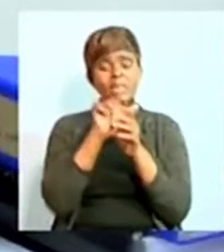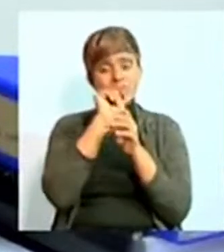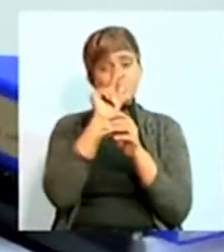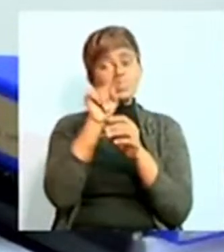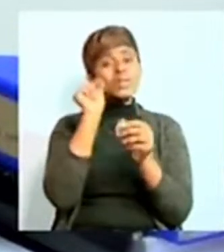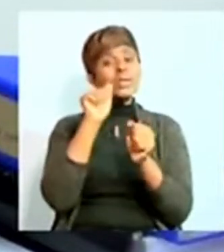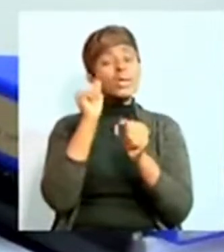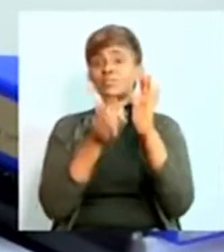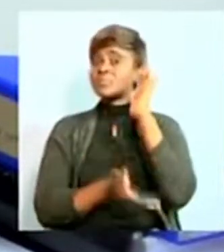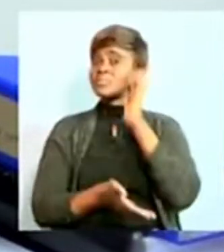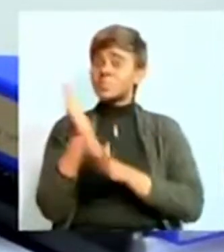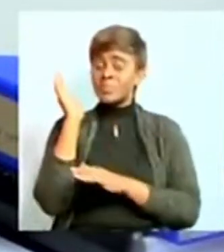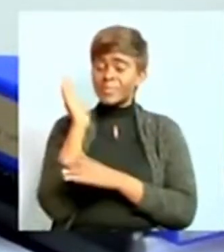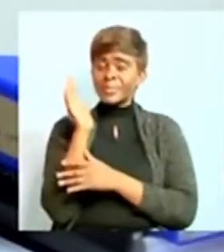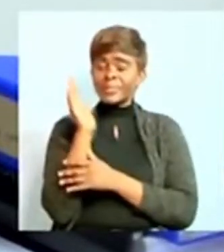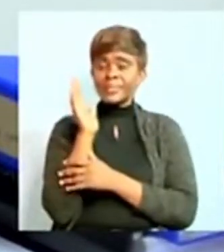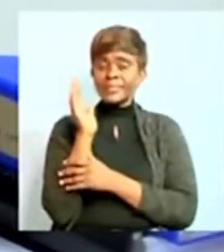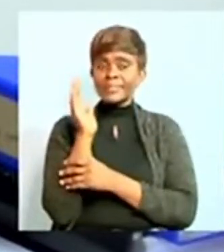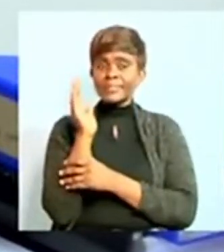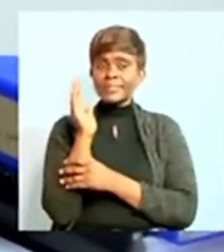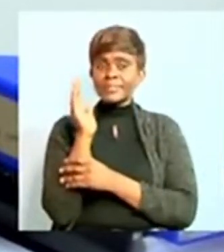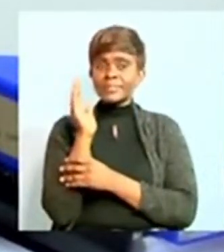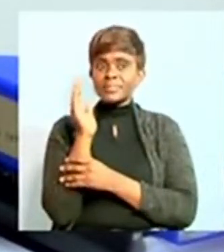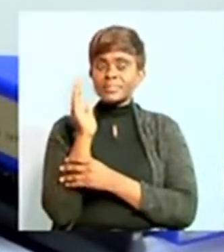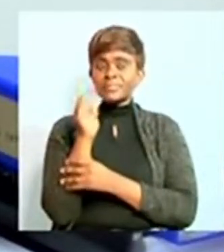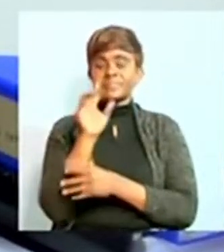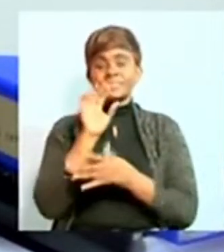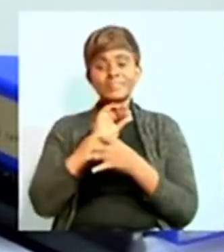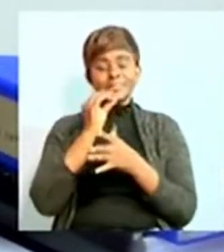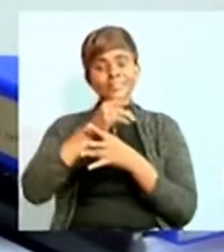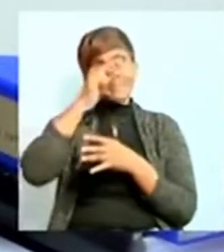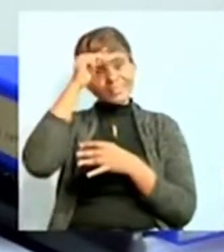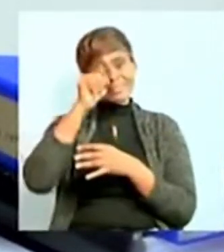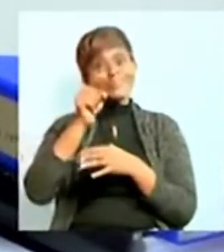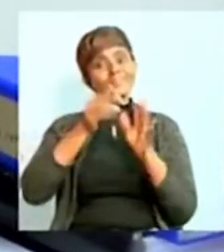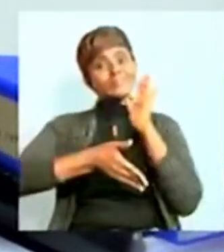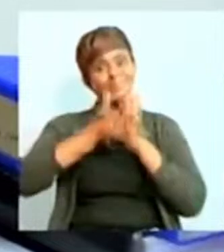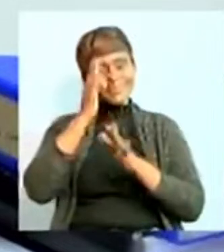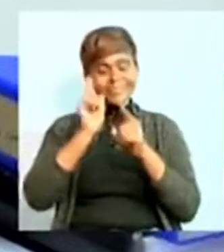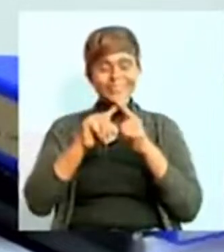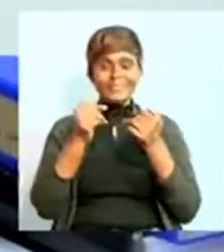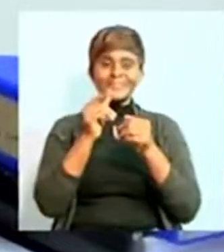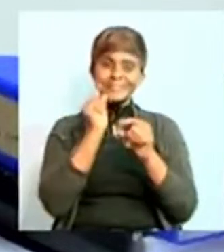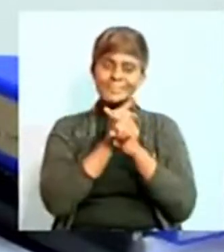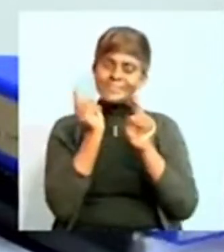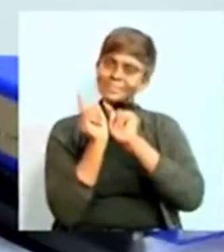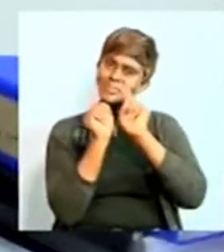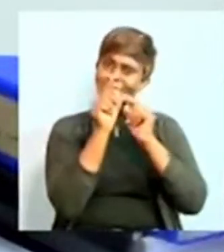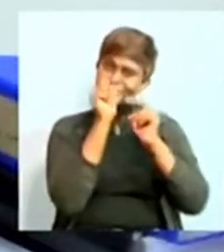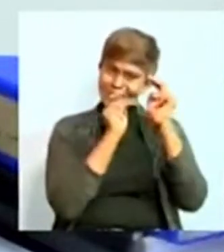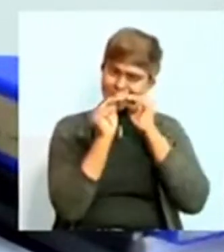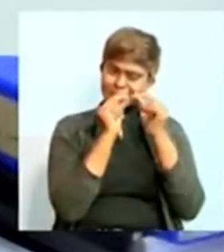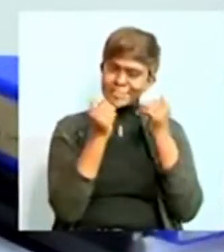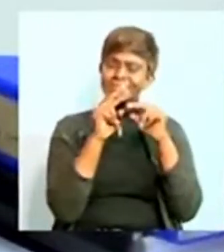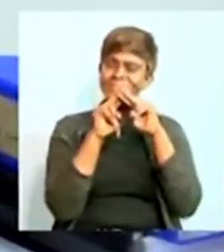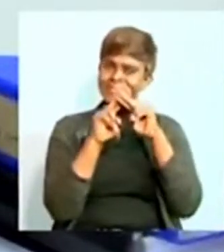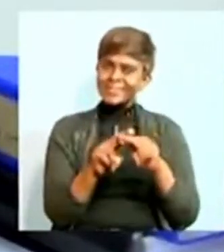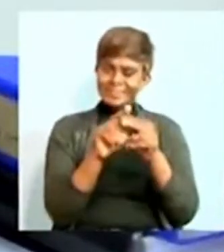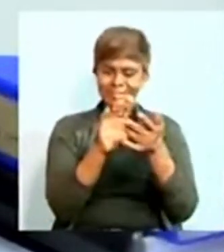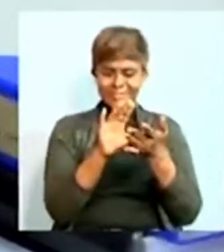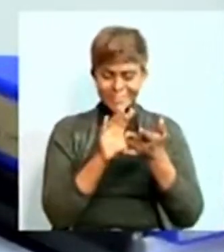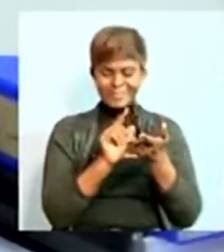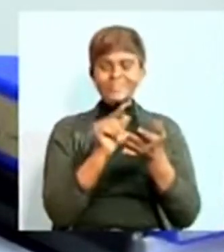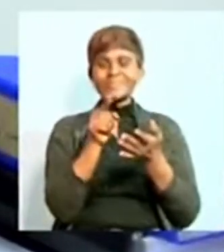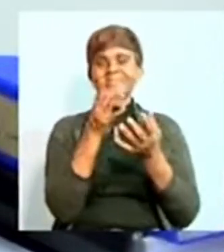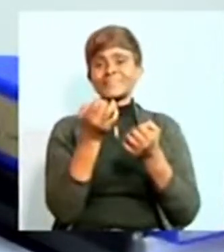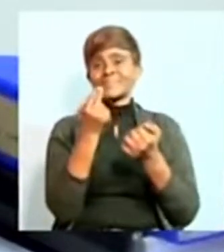Livingstone or Nakonde, you will go. But to go and negotiate down this date, you want